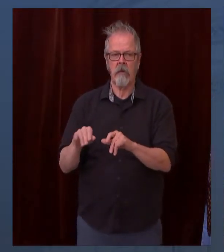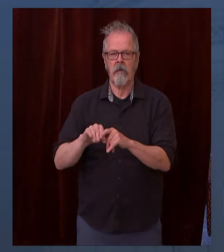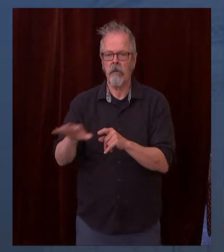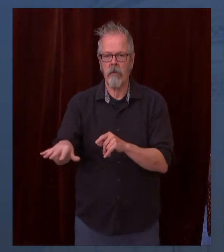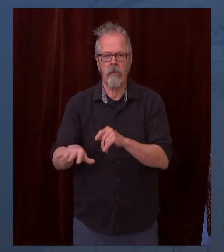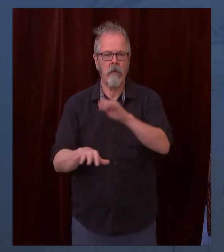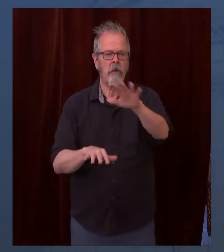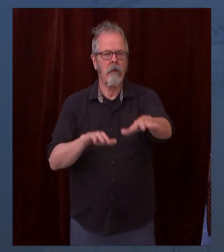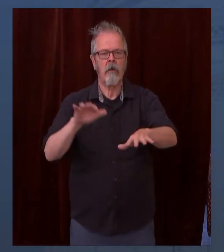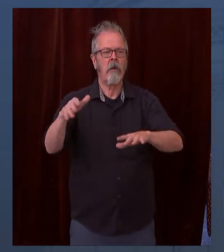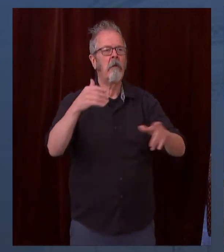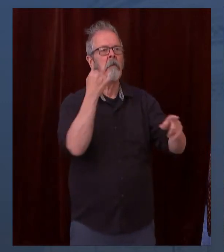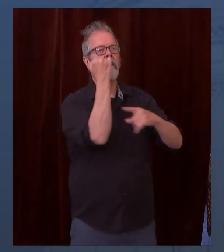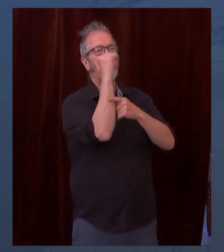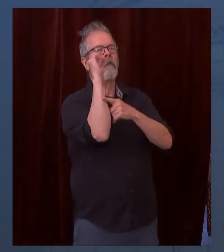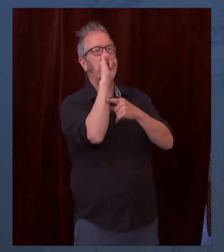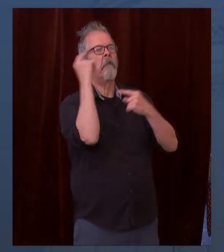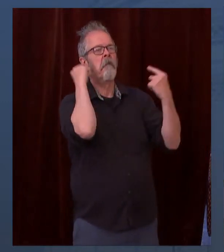So